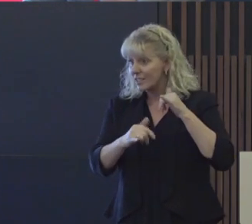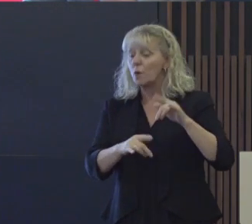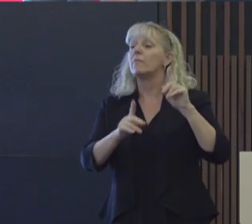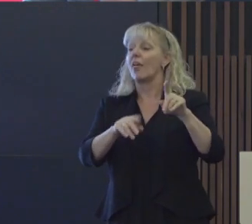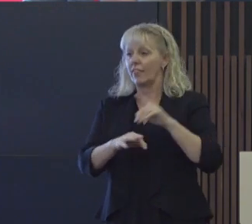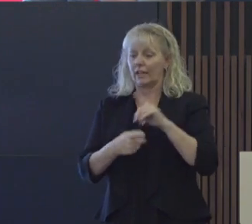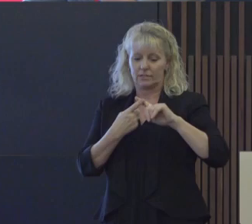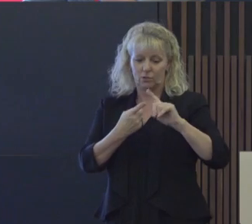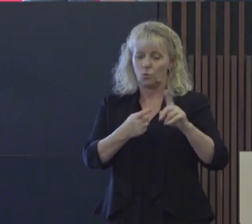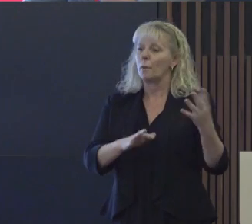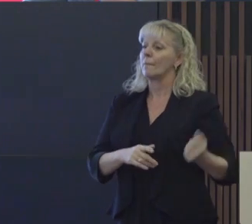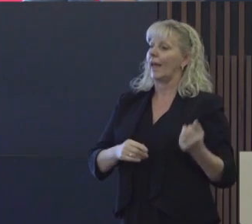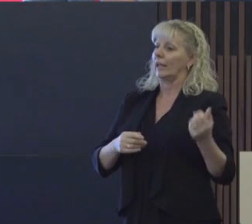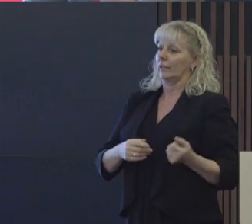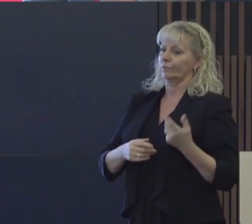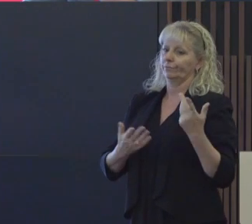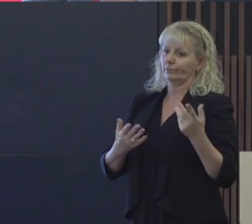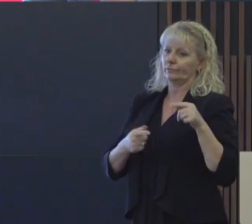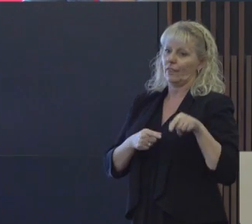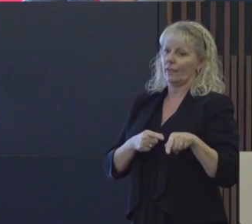continued paying with it. Now we're talking about